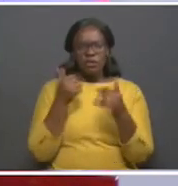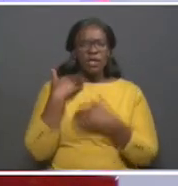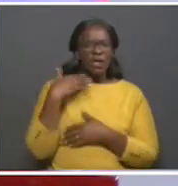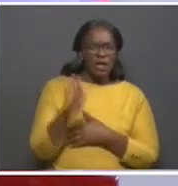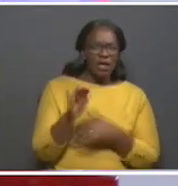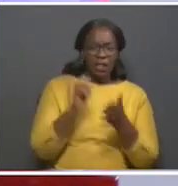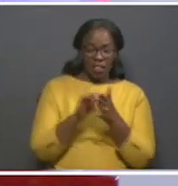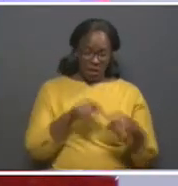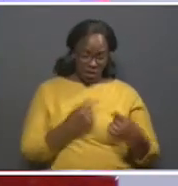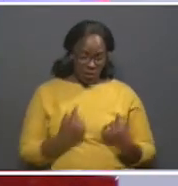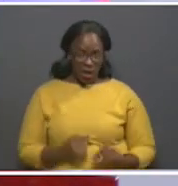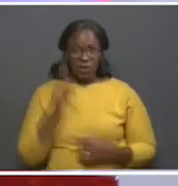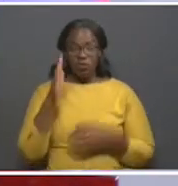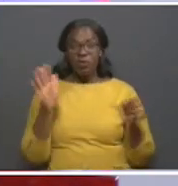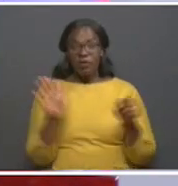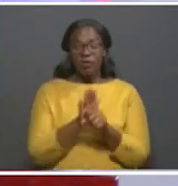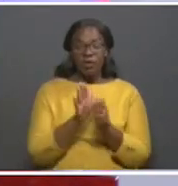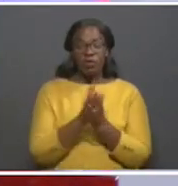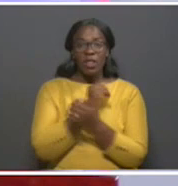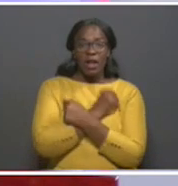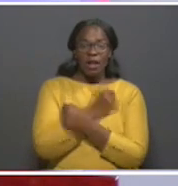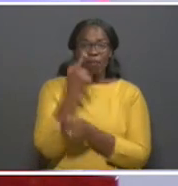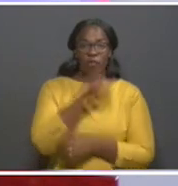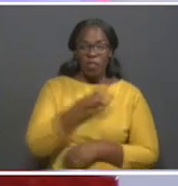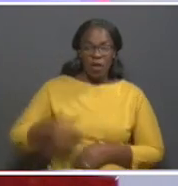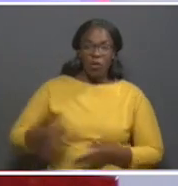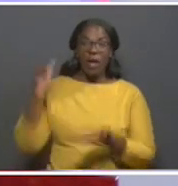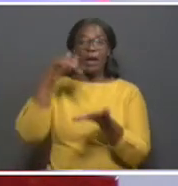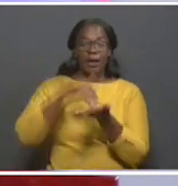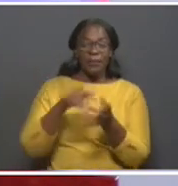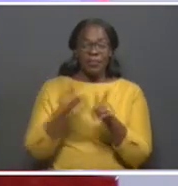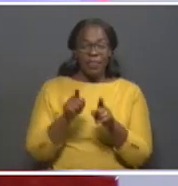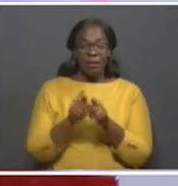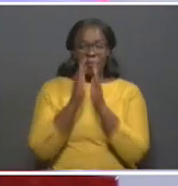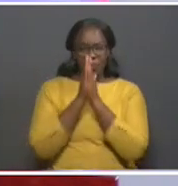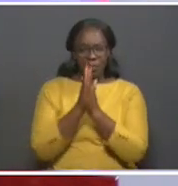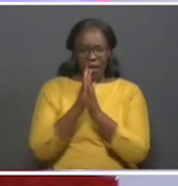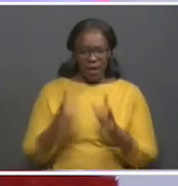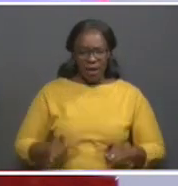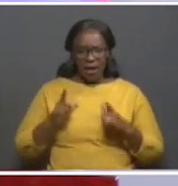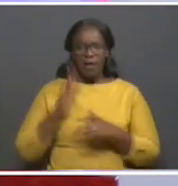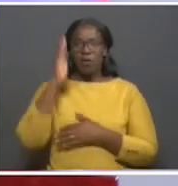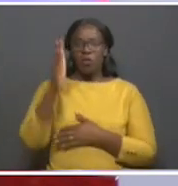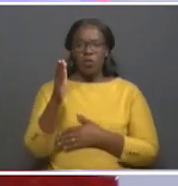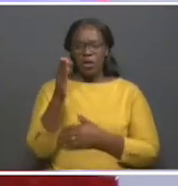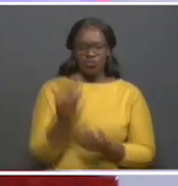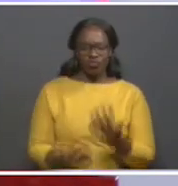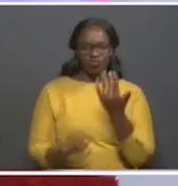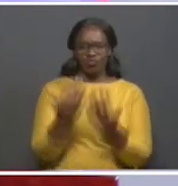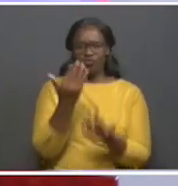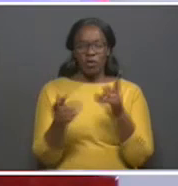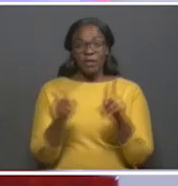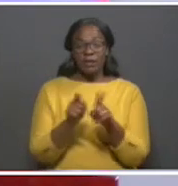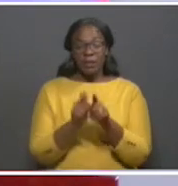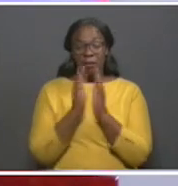that our hearts would be filled with love for the Lord once again, that our prayer lives would be set on fire, that, Lord,